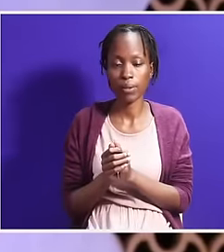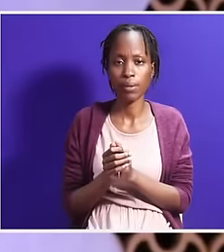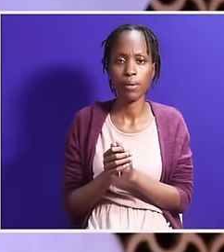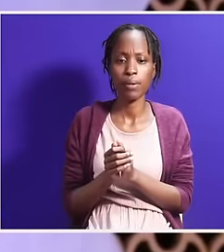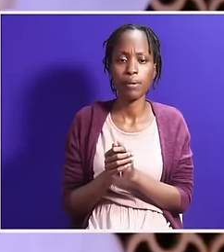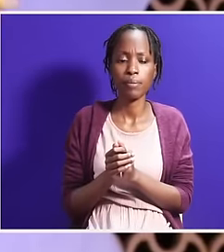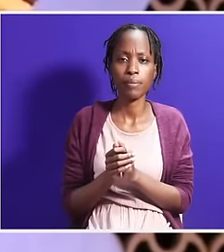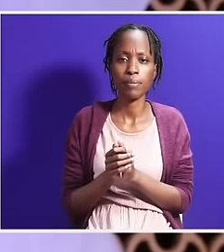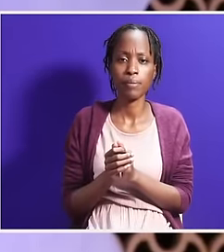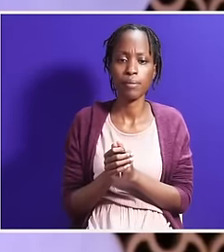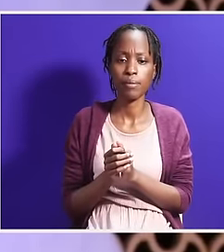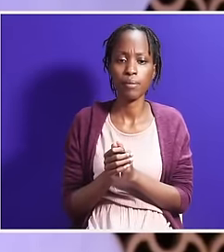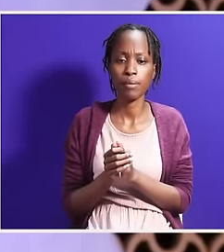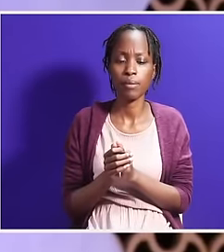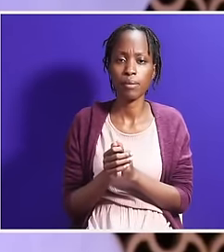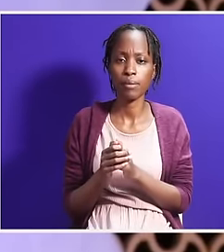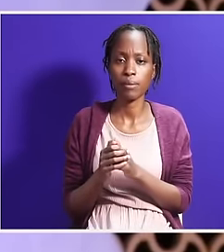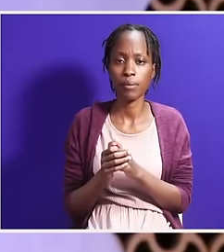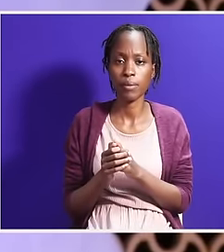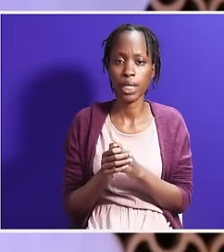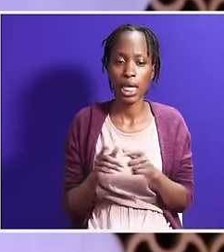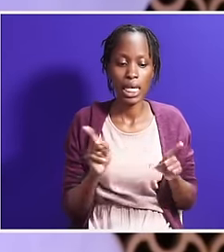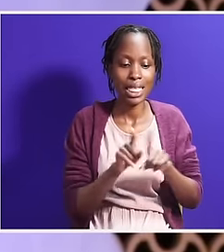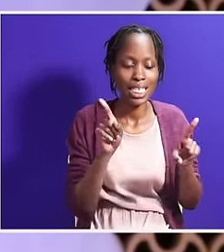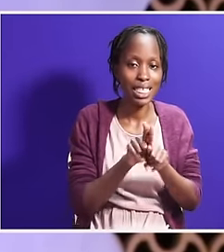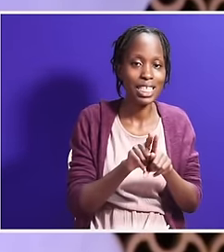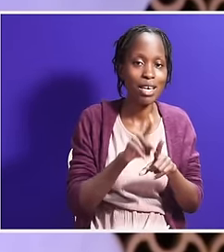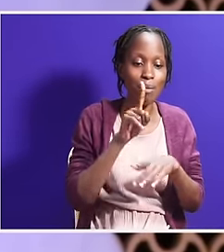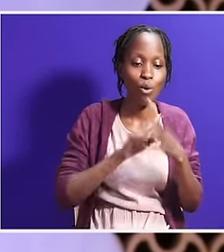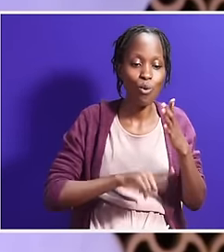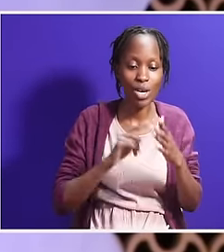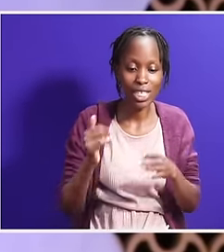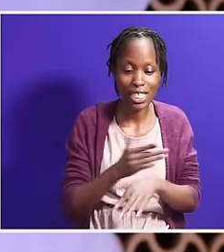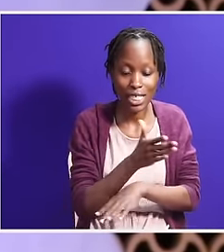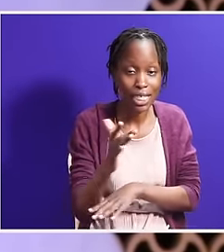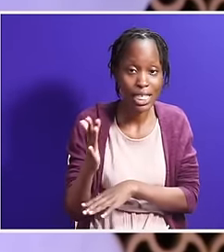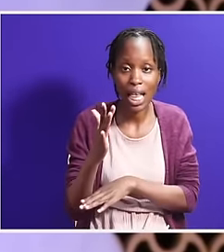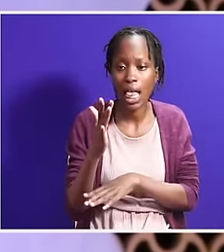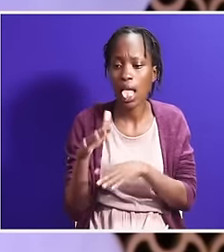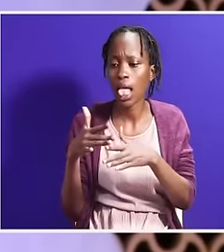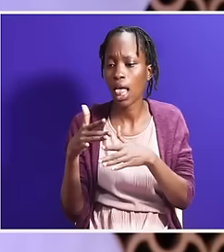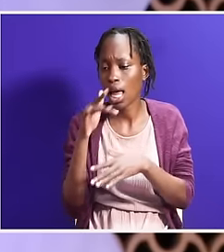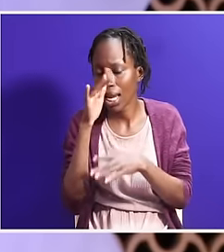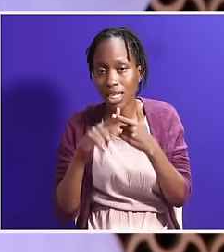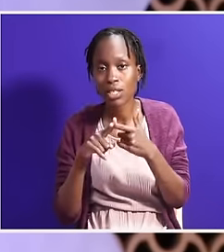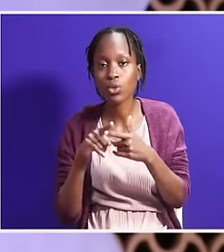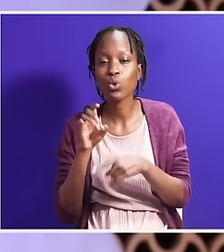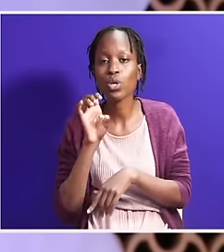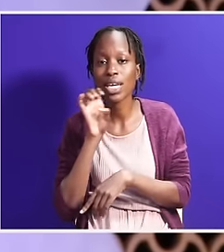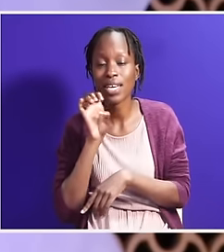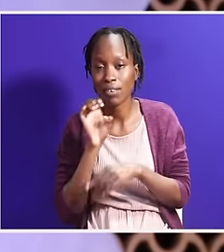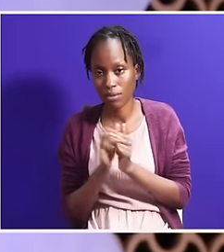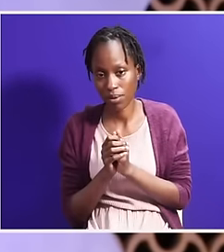say? That's the lie that the enemy will use on you every time. And you need to say back to him, yes,